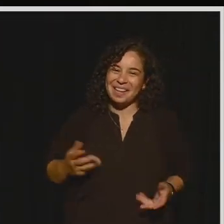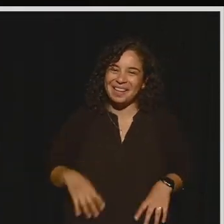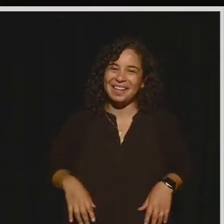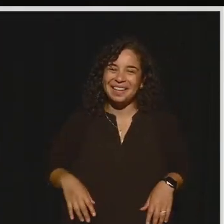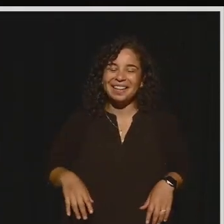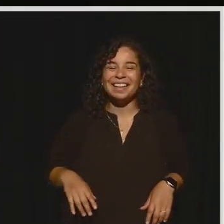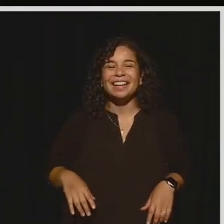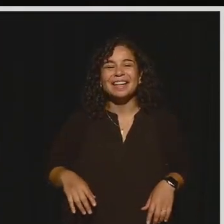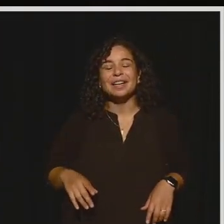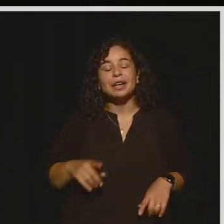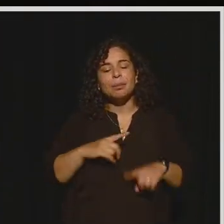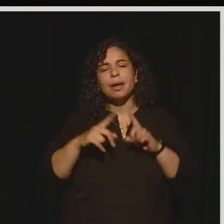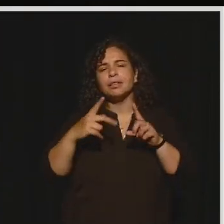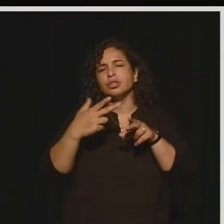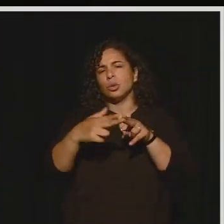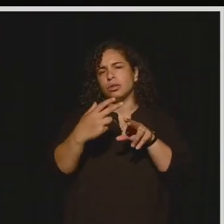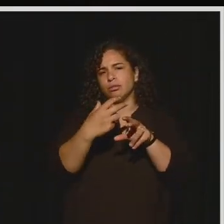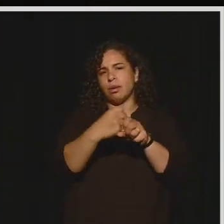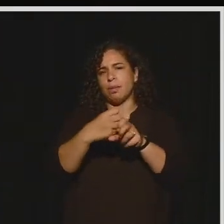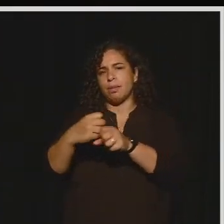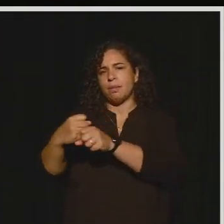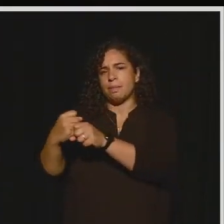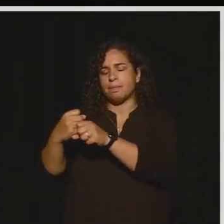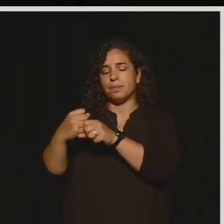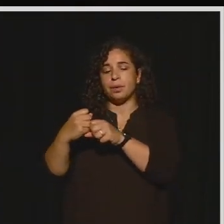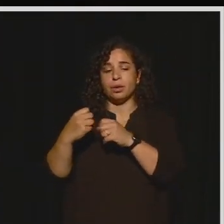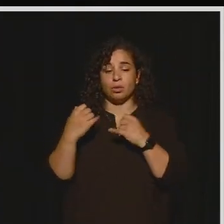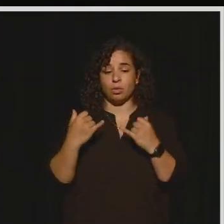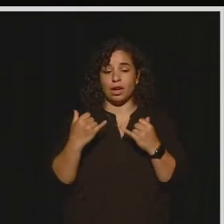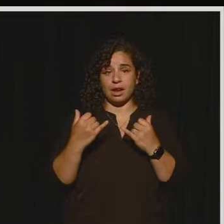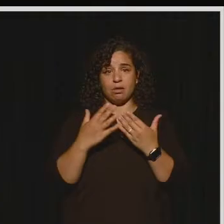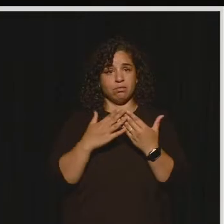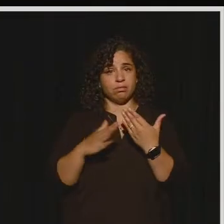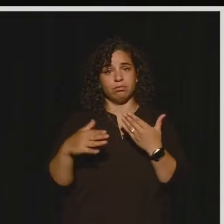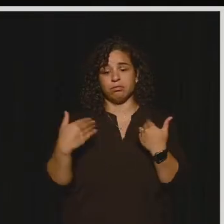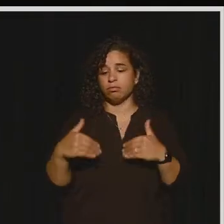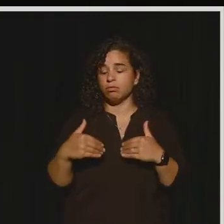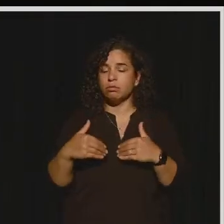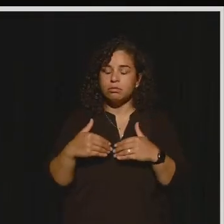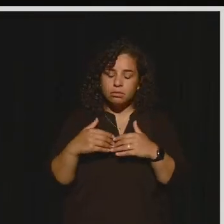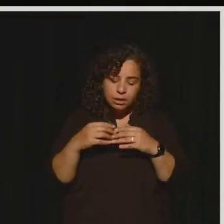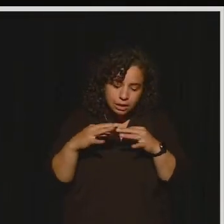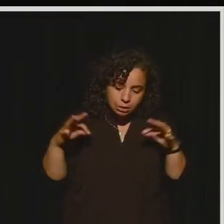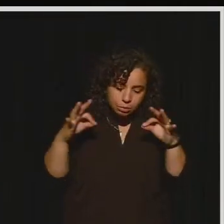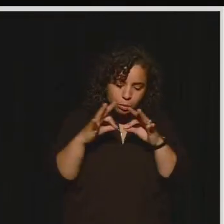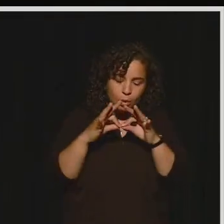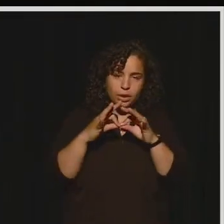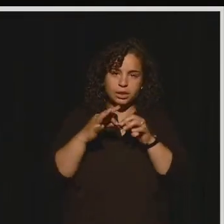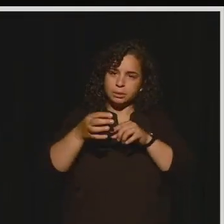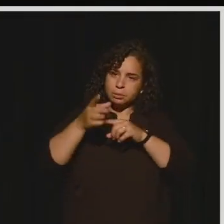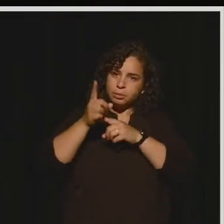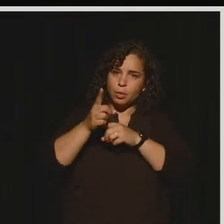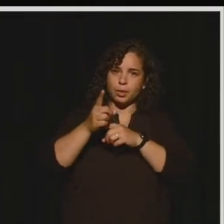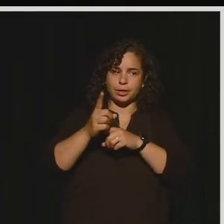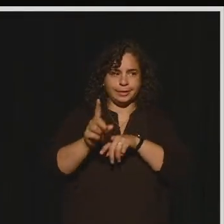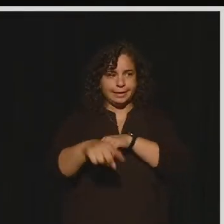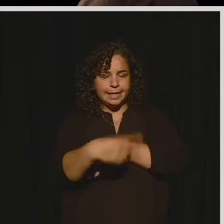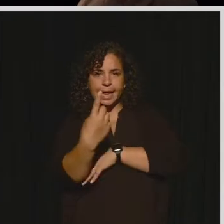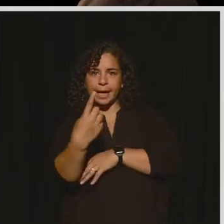you know, in a few words, we're going through an incredible moment in history right now, living